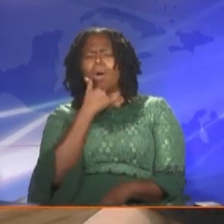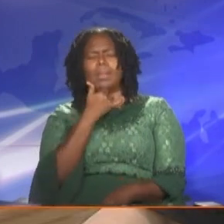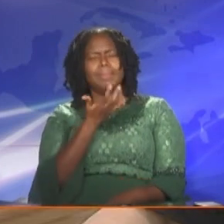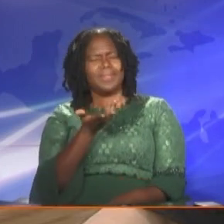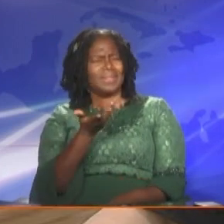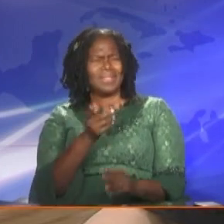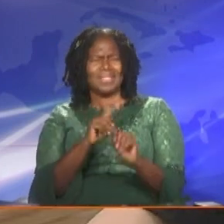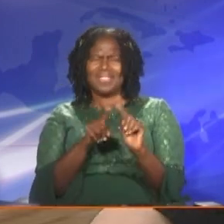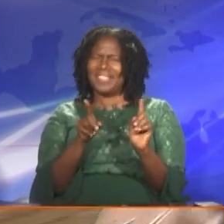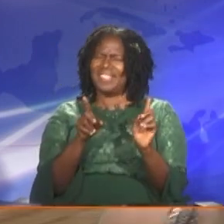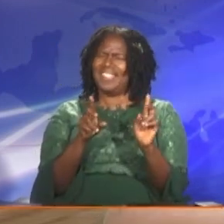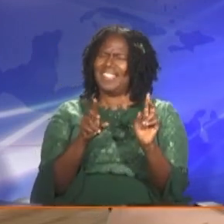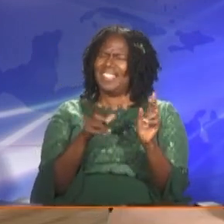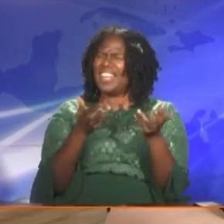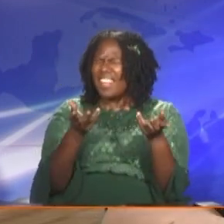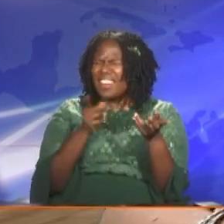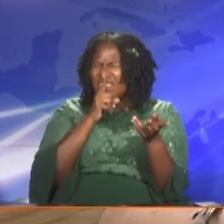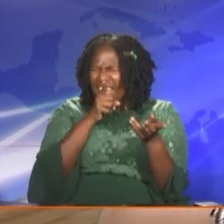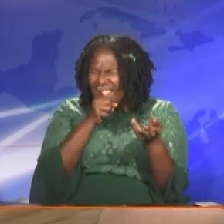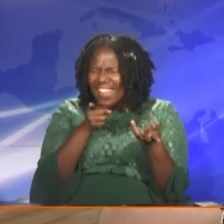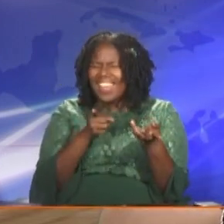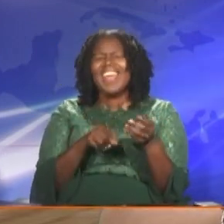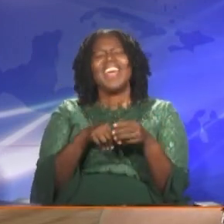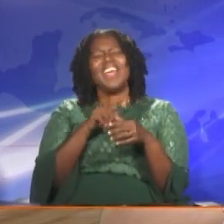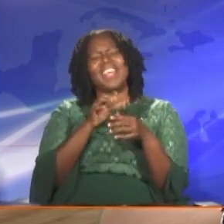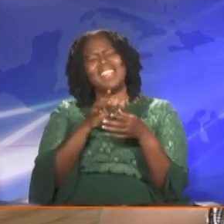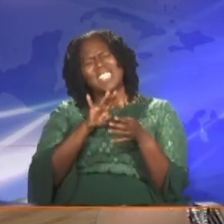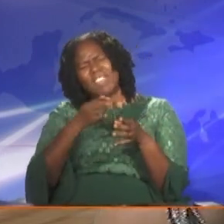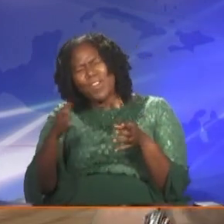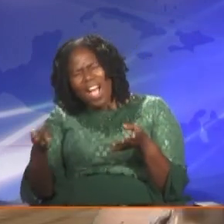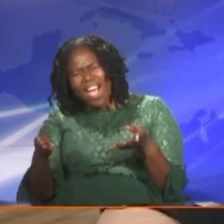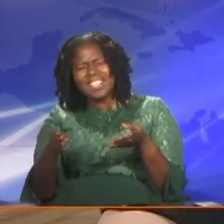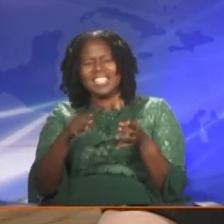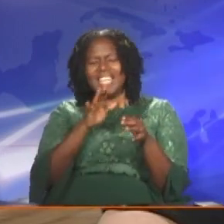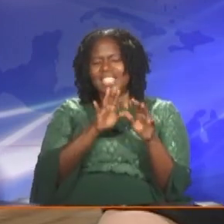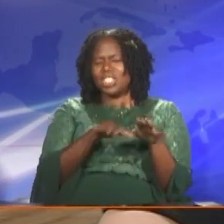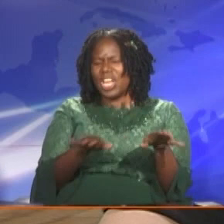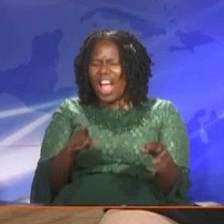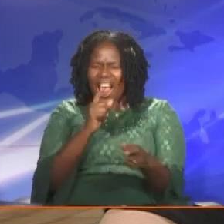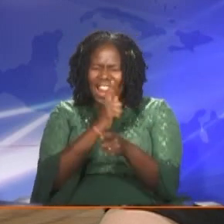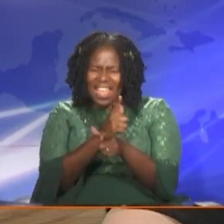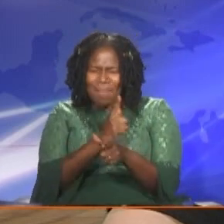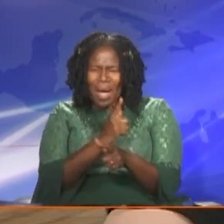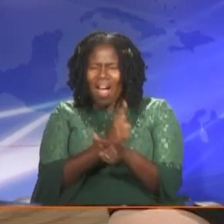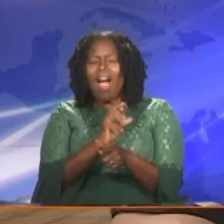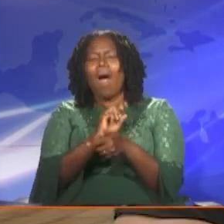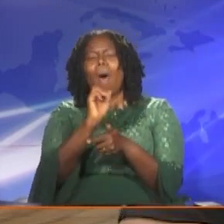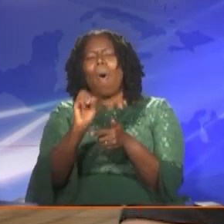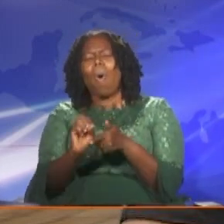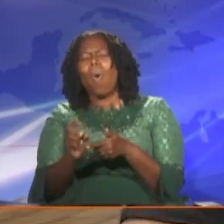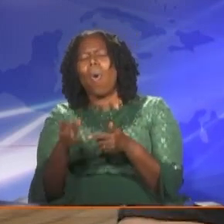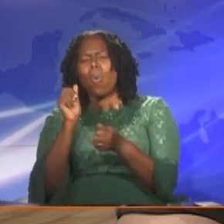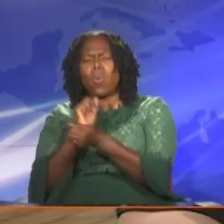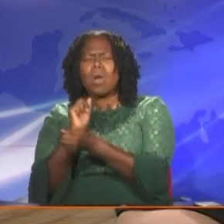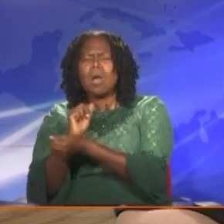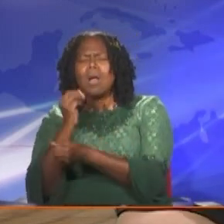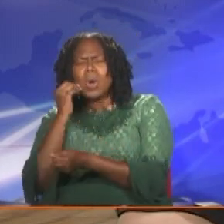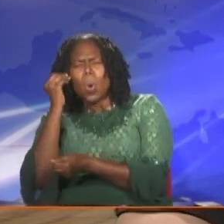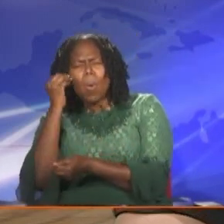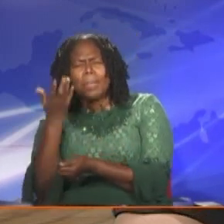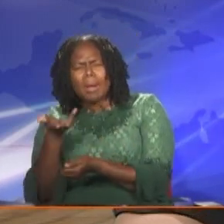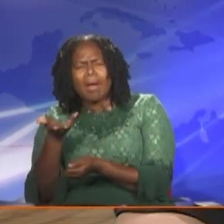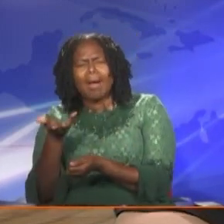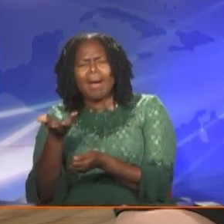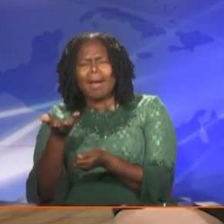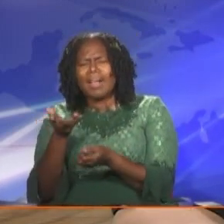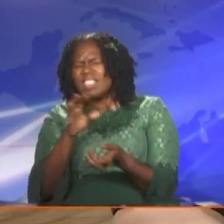are chores considered child labor, and to what extent would it or may it be child labor? And also, we have